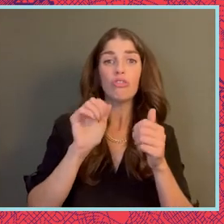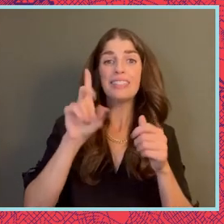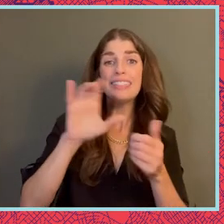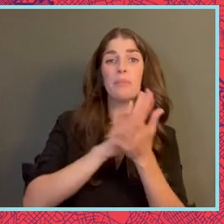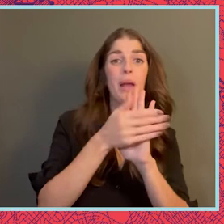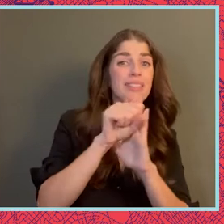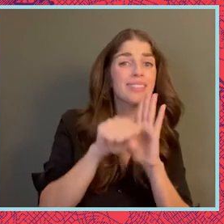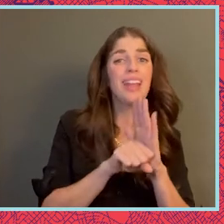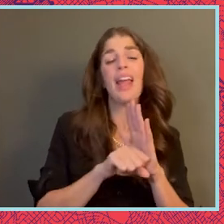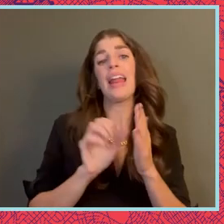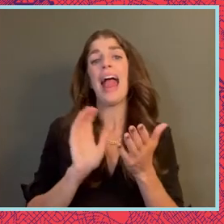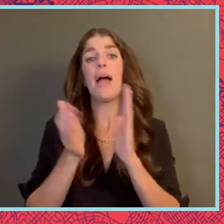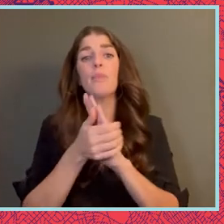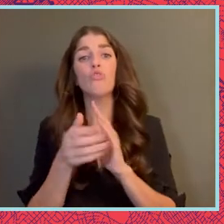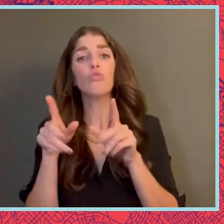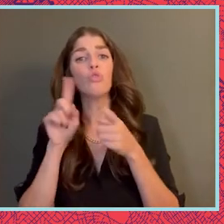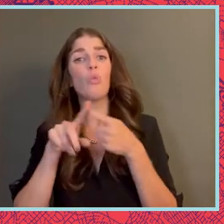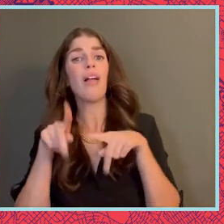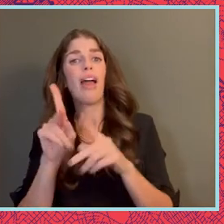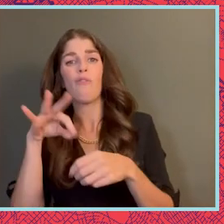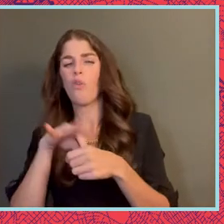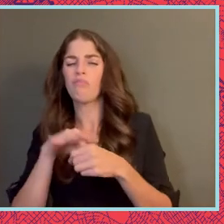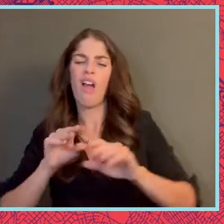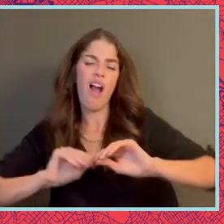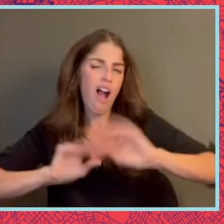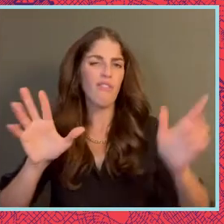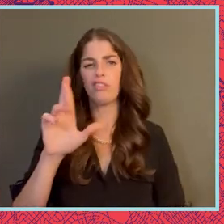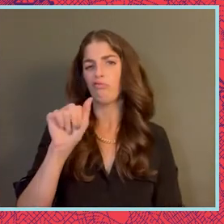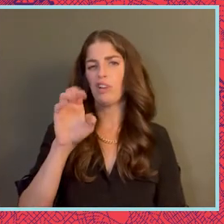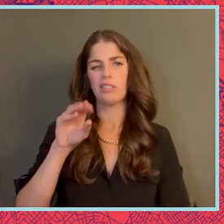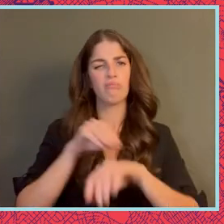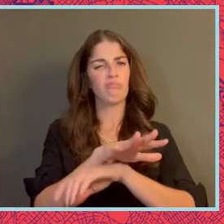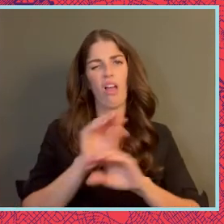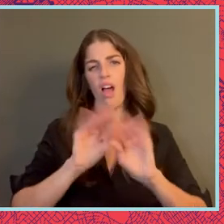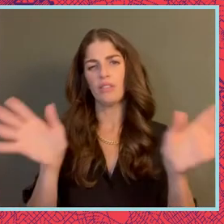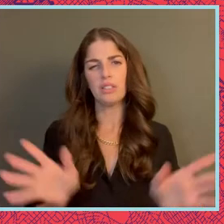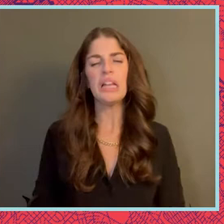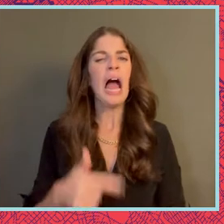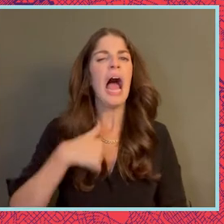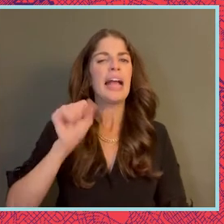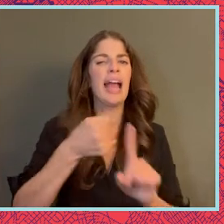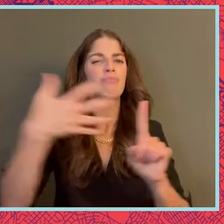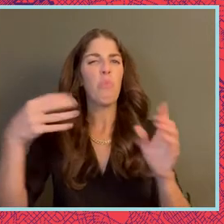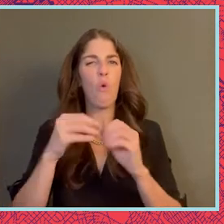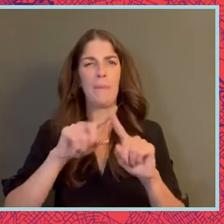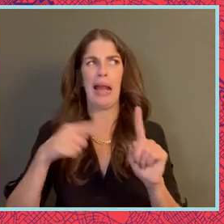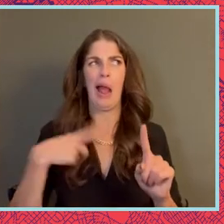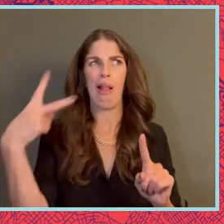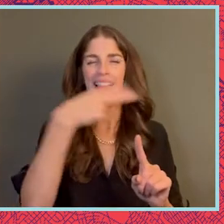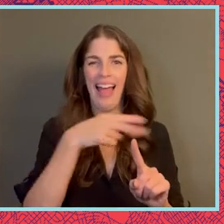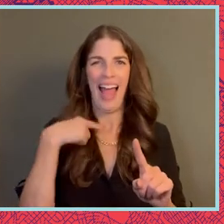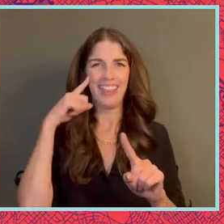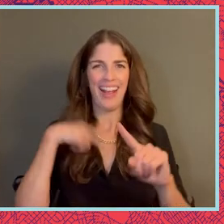very clear racial undertone to that opposition. And I can go into the details, but I'm going to stop here. I think I've talked too